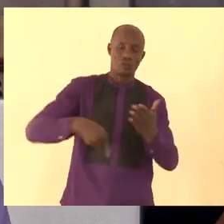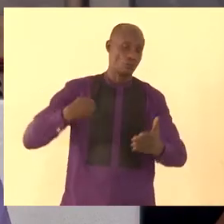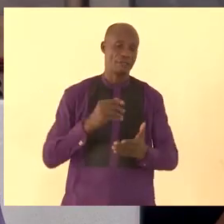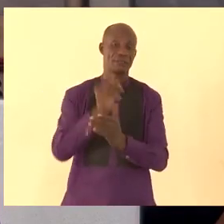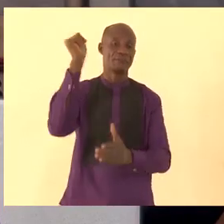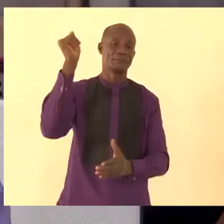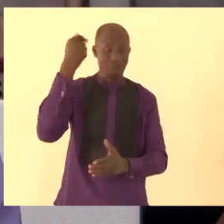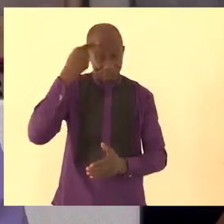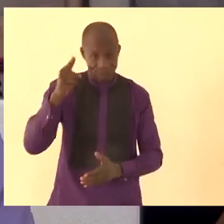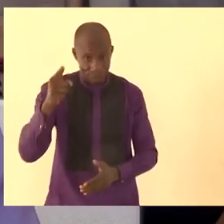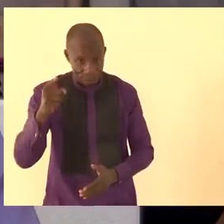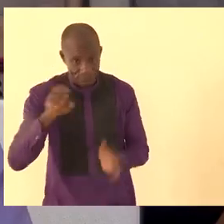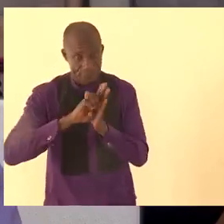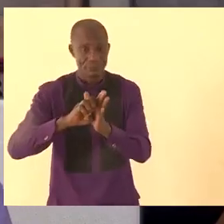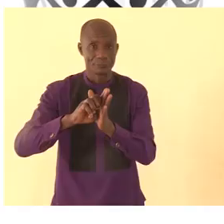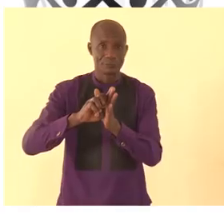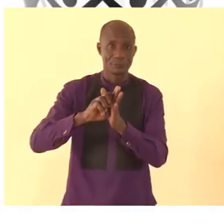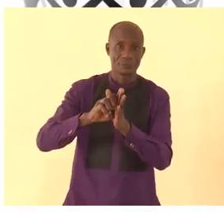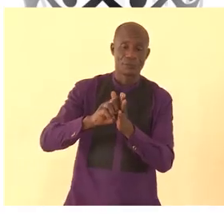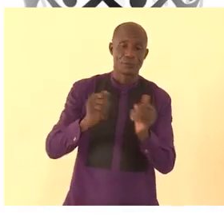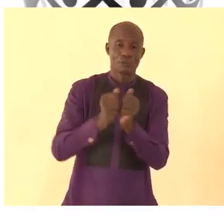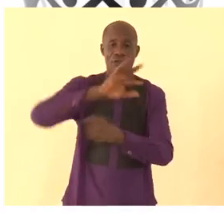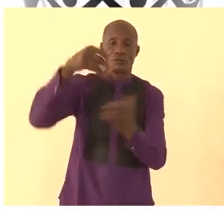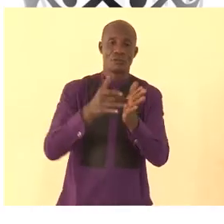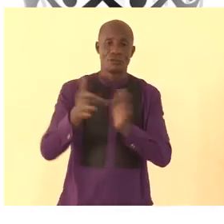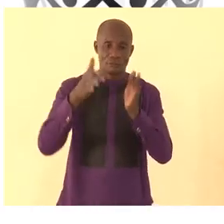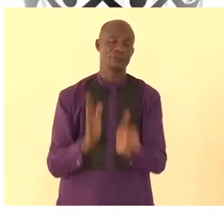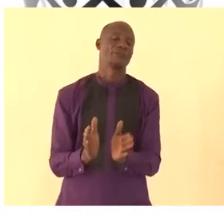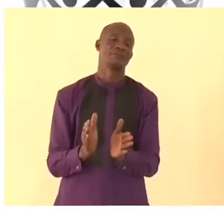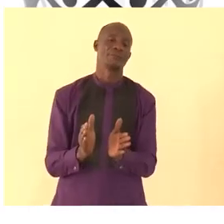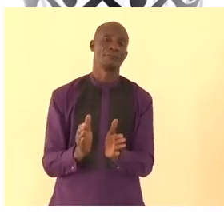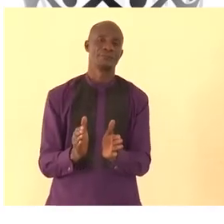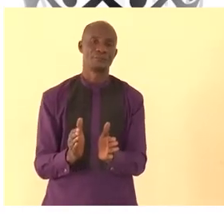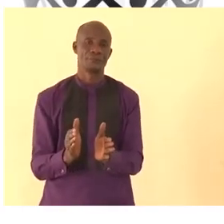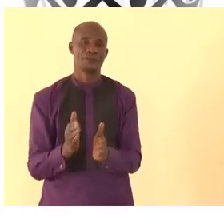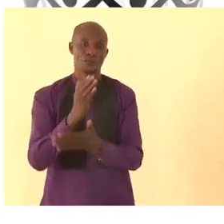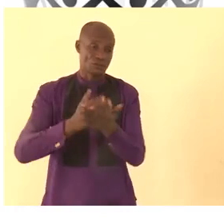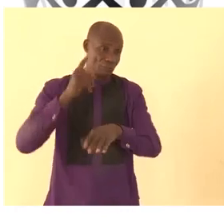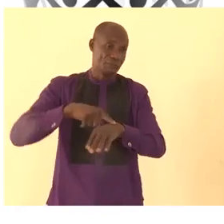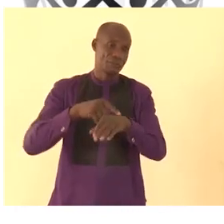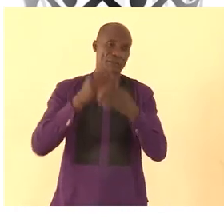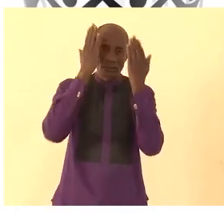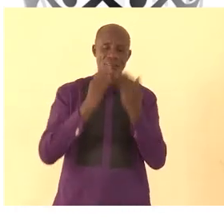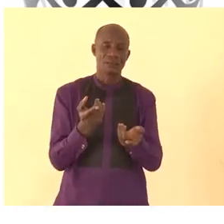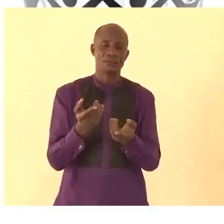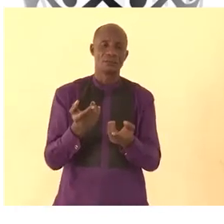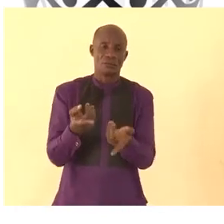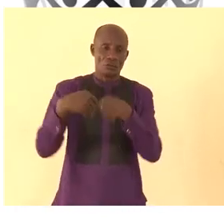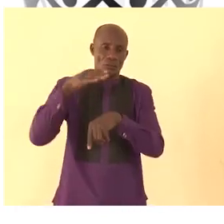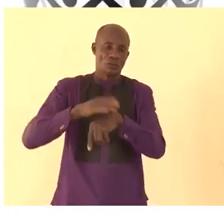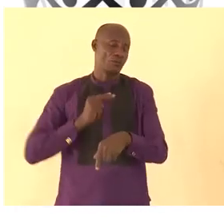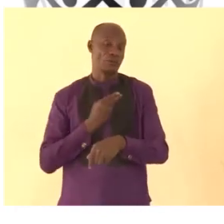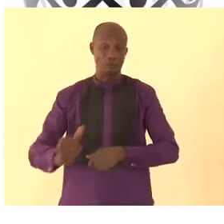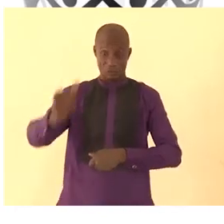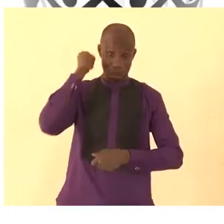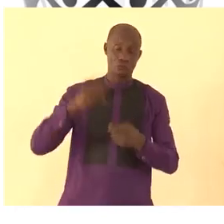believe. For example, with us Christians, a certain sadness descends upon us when we refuse to